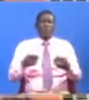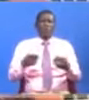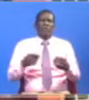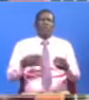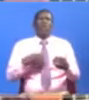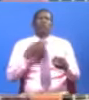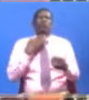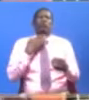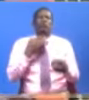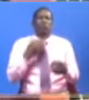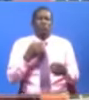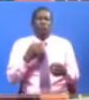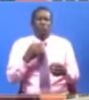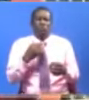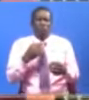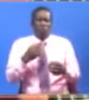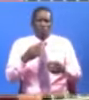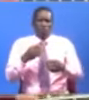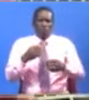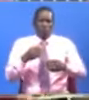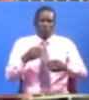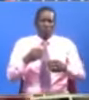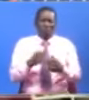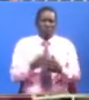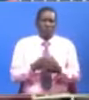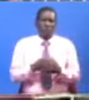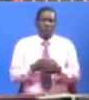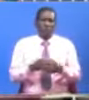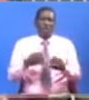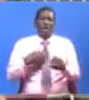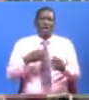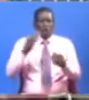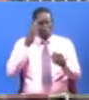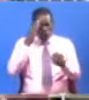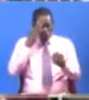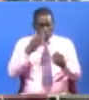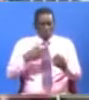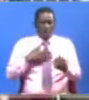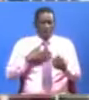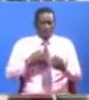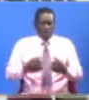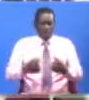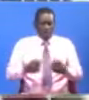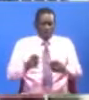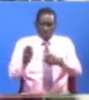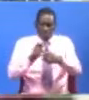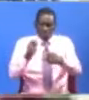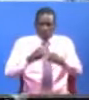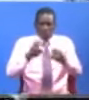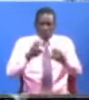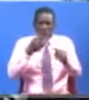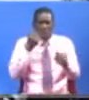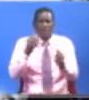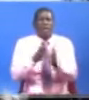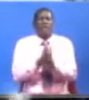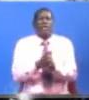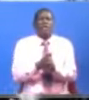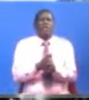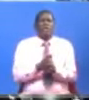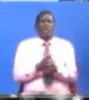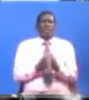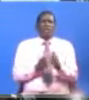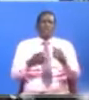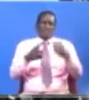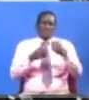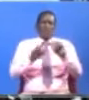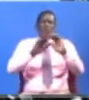with my performance. I want to, you know, evolve, get better every single time I step on the track. And I knew my starts were better, and it was just a matter of executing and putting it on the track.